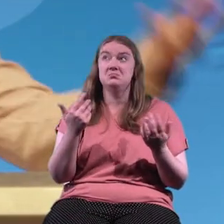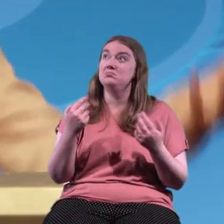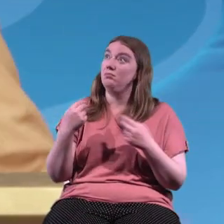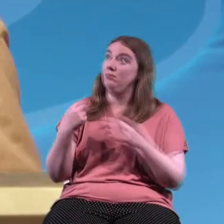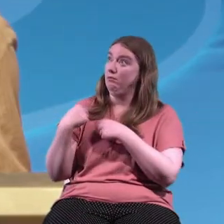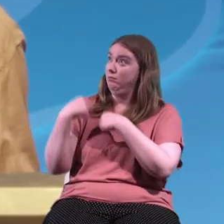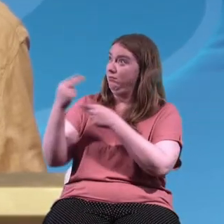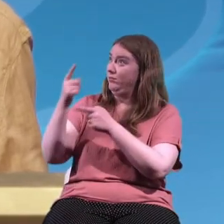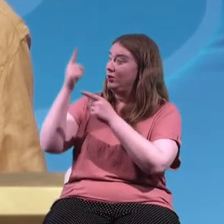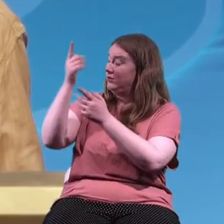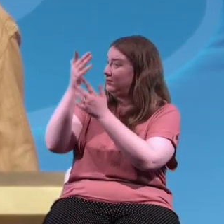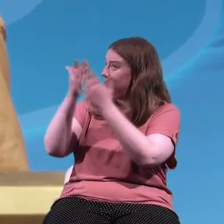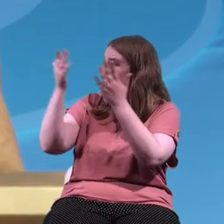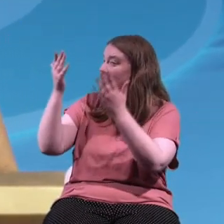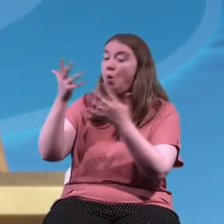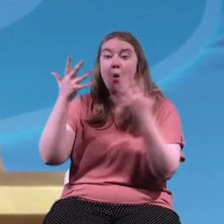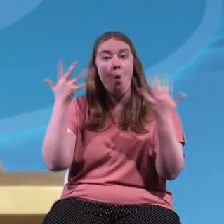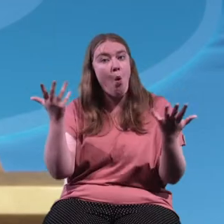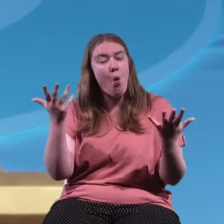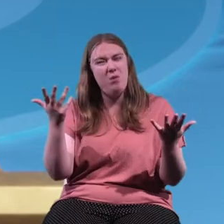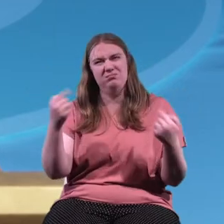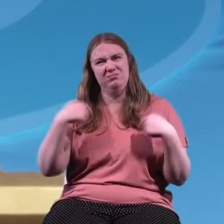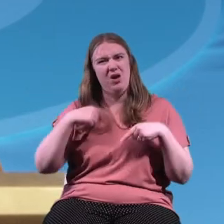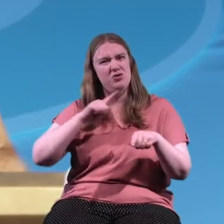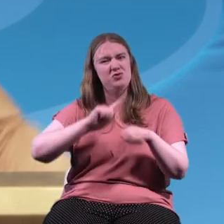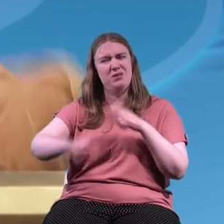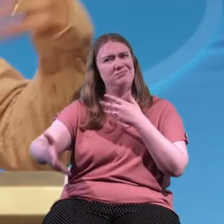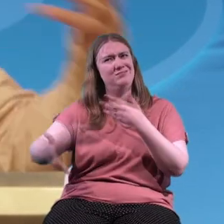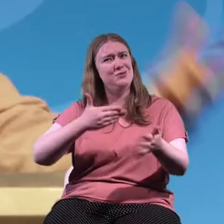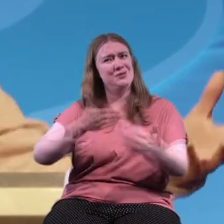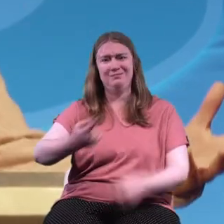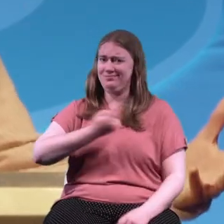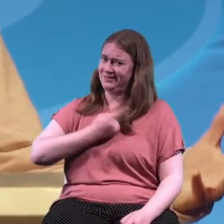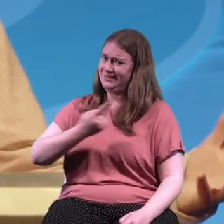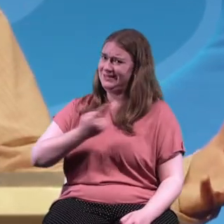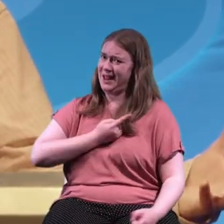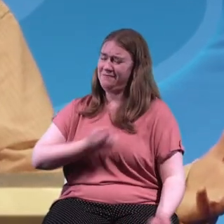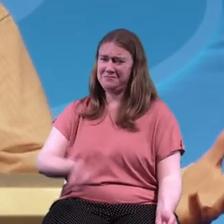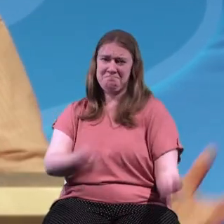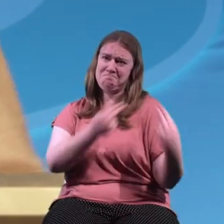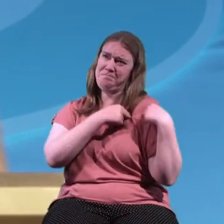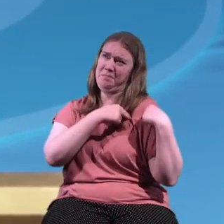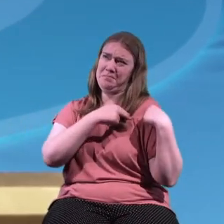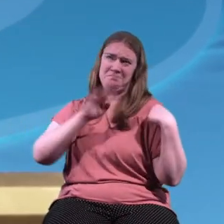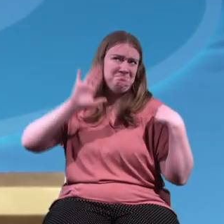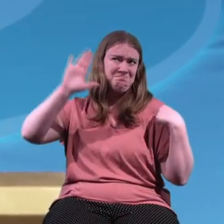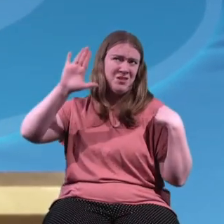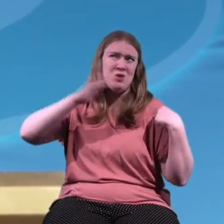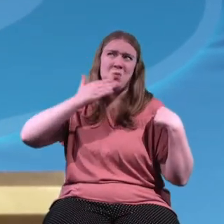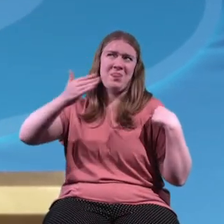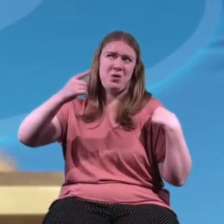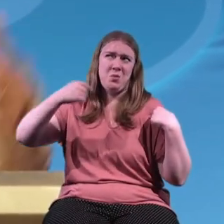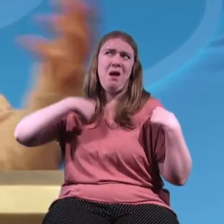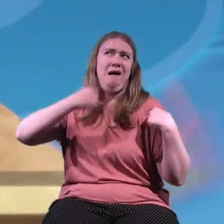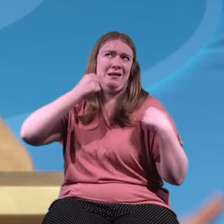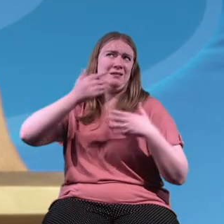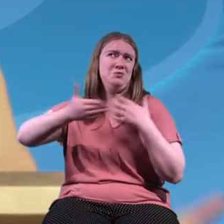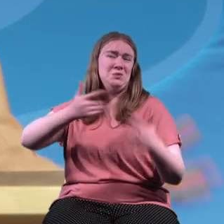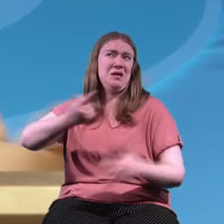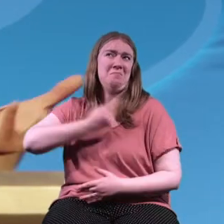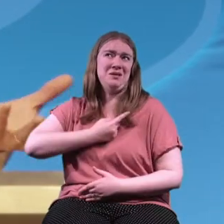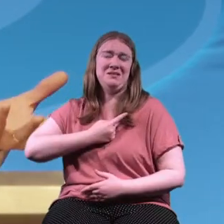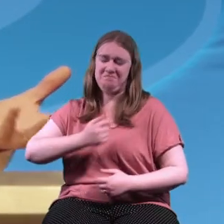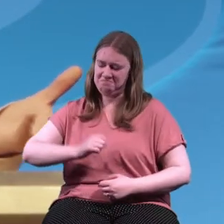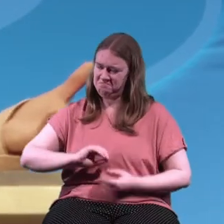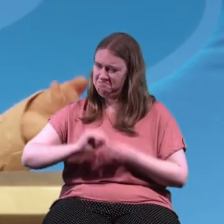Try and sort out your problems by yourself. Try and establish your own identity. And the problem with